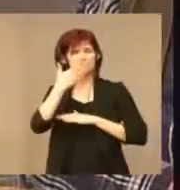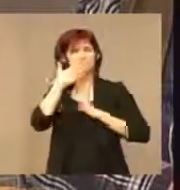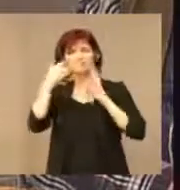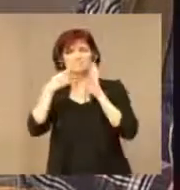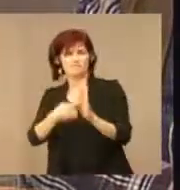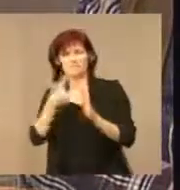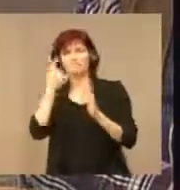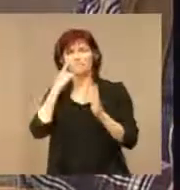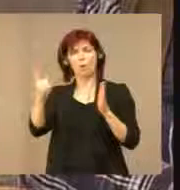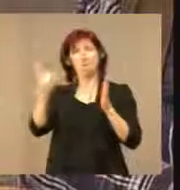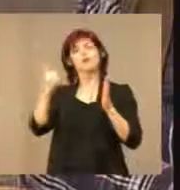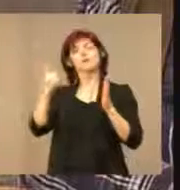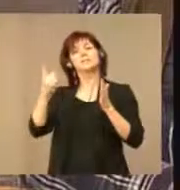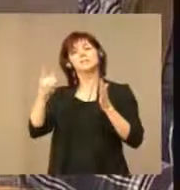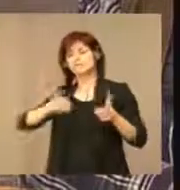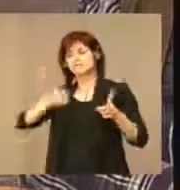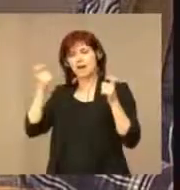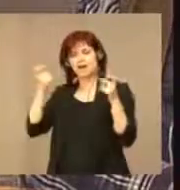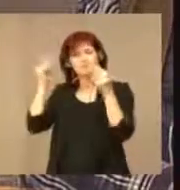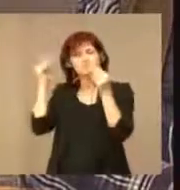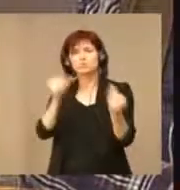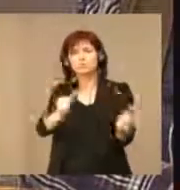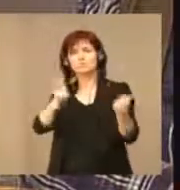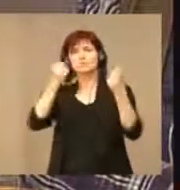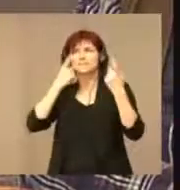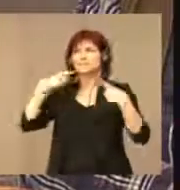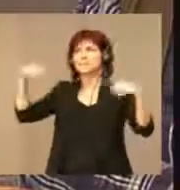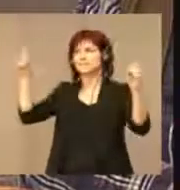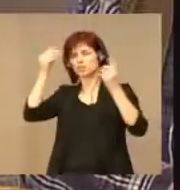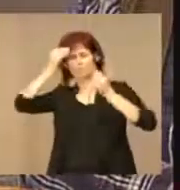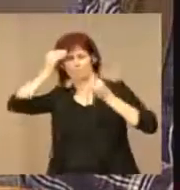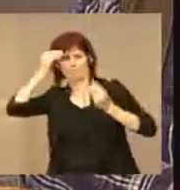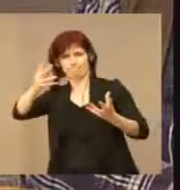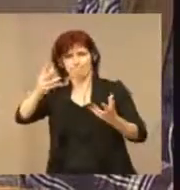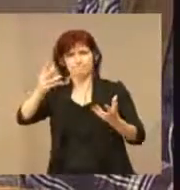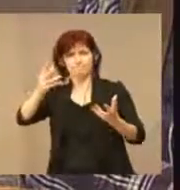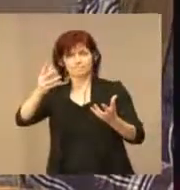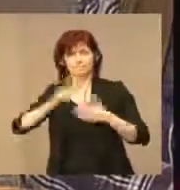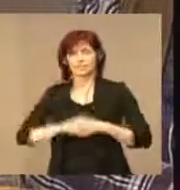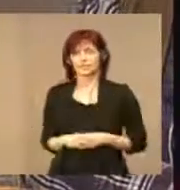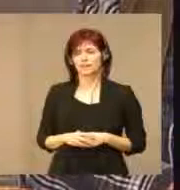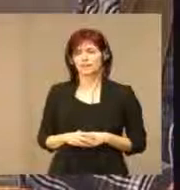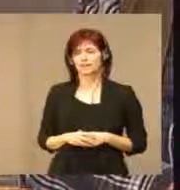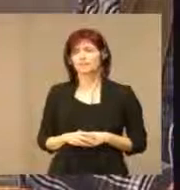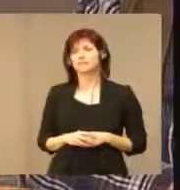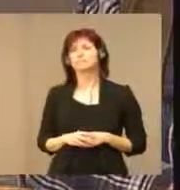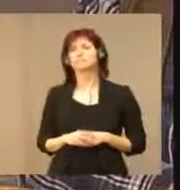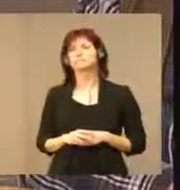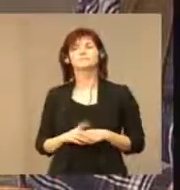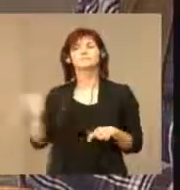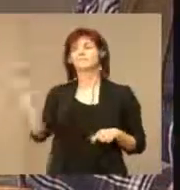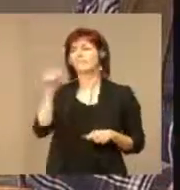what works. And the added challenge is we